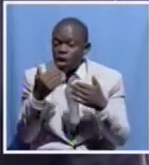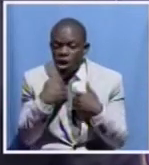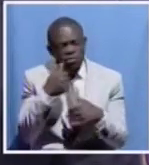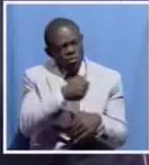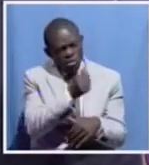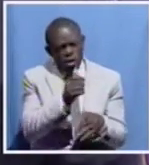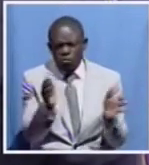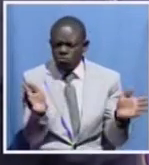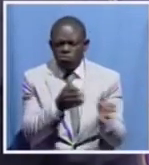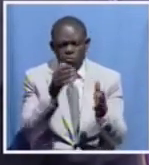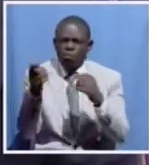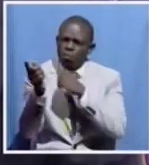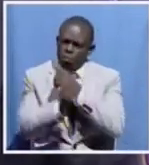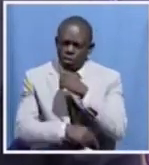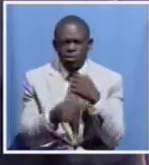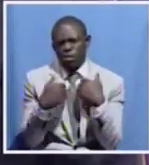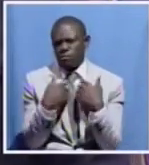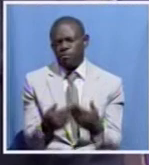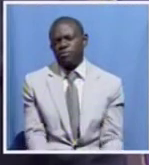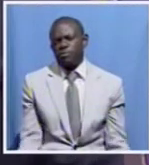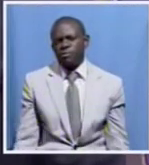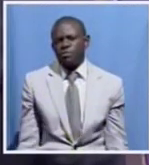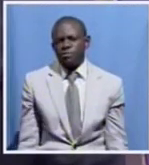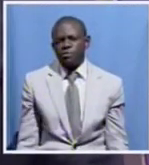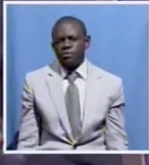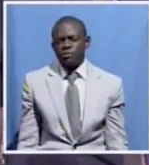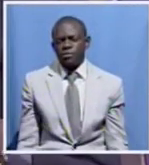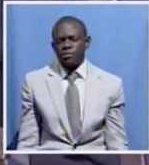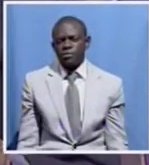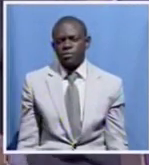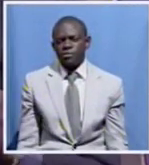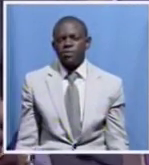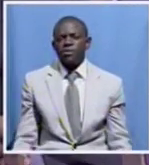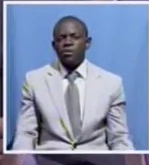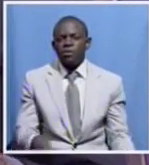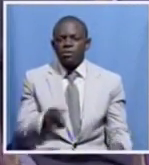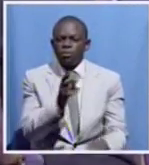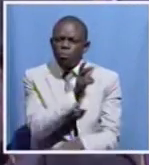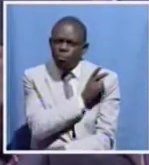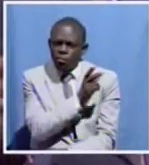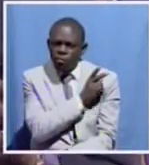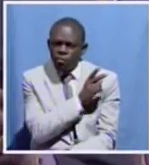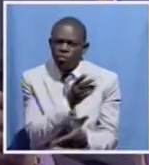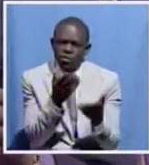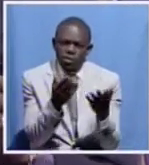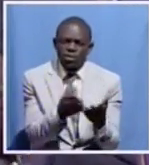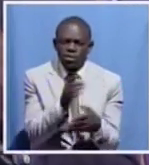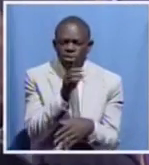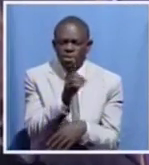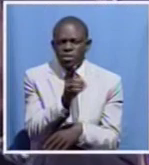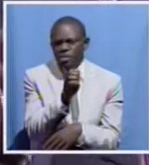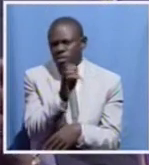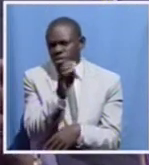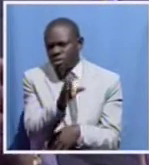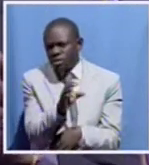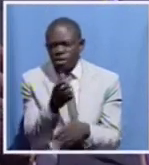do arise. You have a president who has allowed the institutions of investigation, such as the Drug Enforcement Commission, such